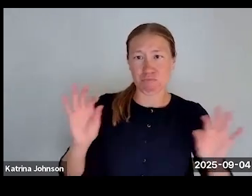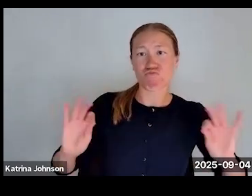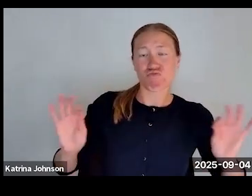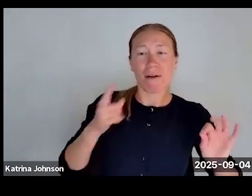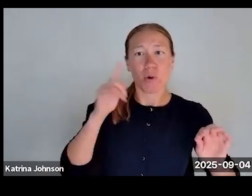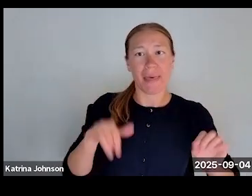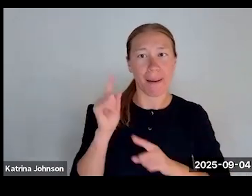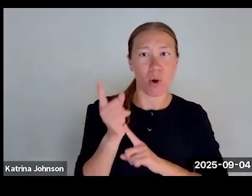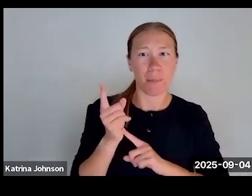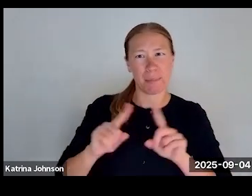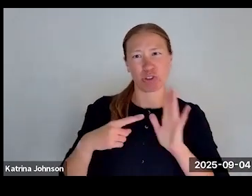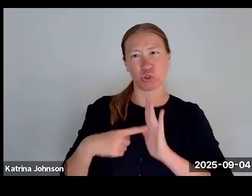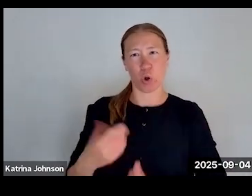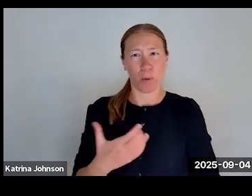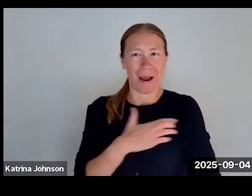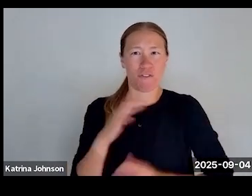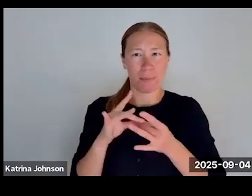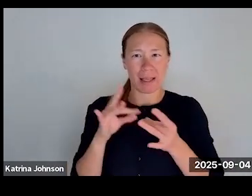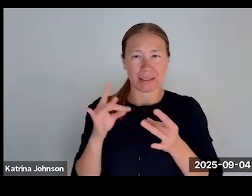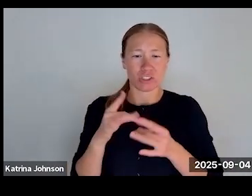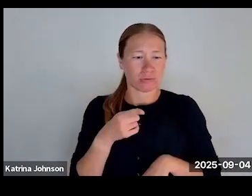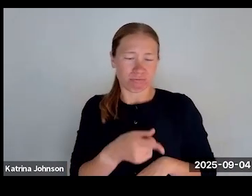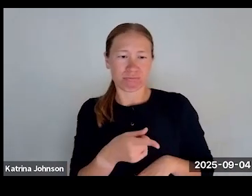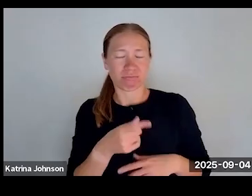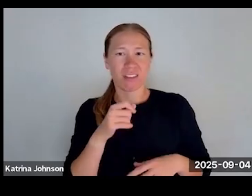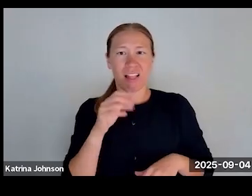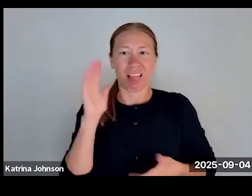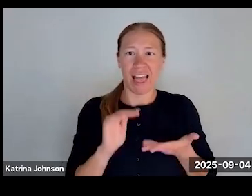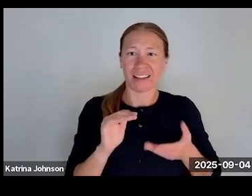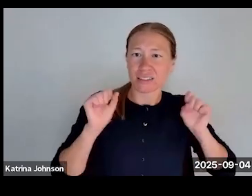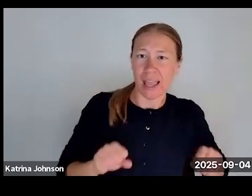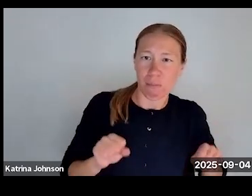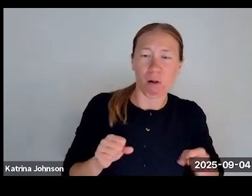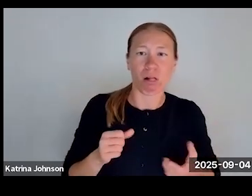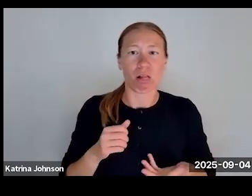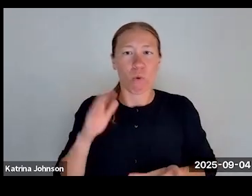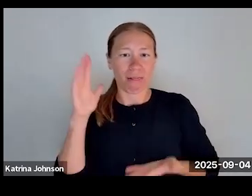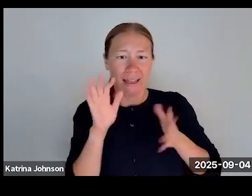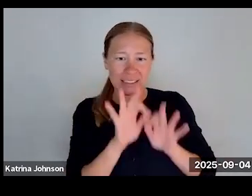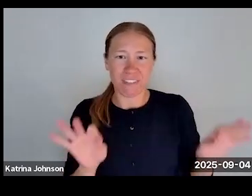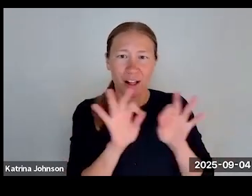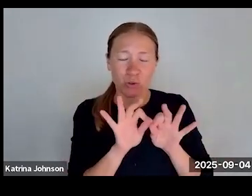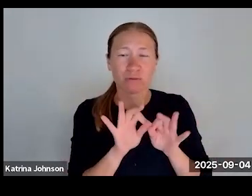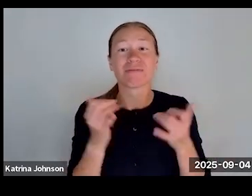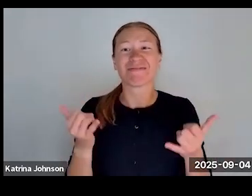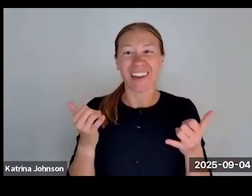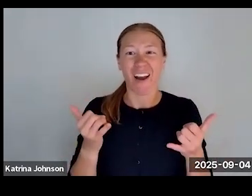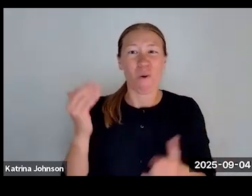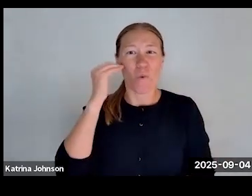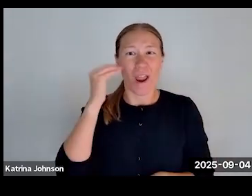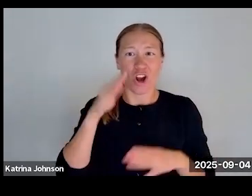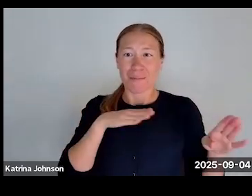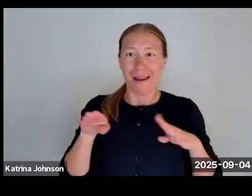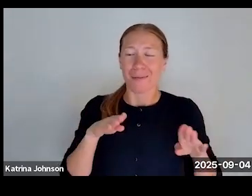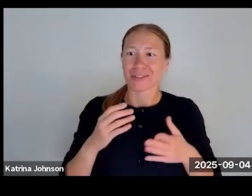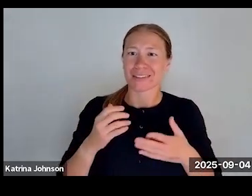that a person is less capable or less valued. Being aware of these behaviors helps us create classrooms where students